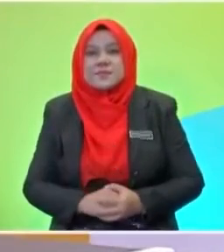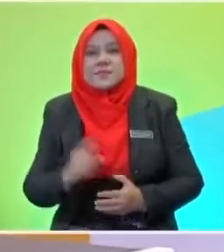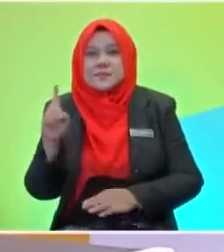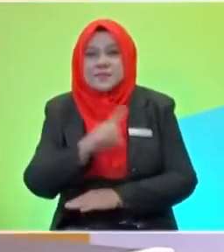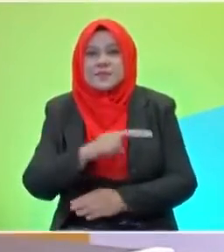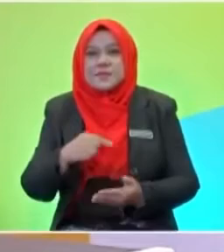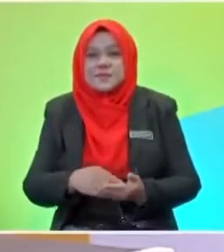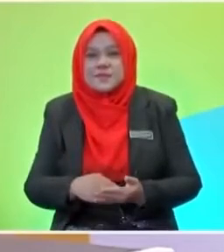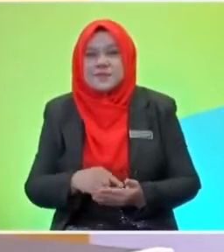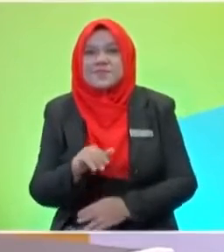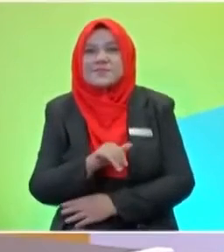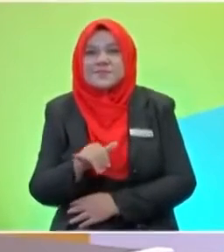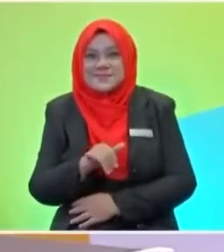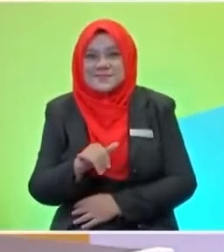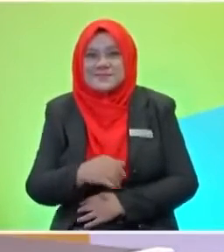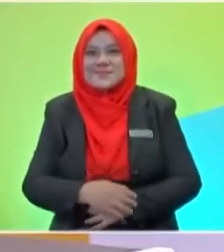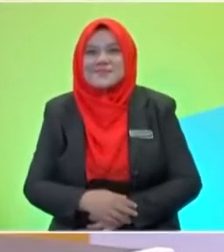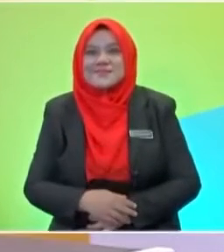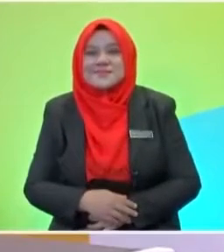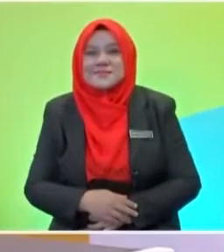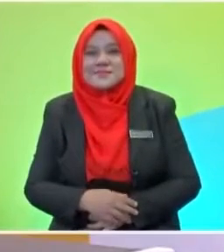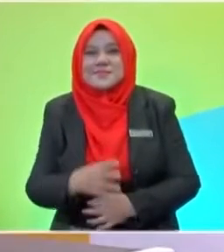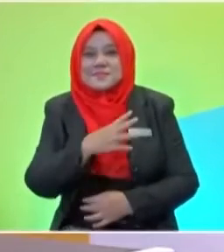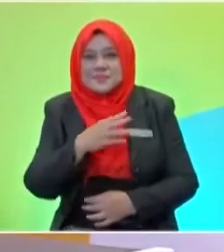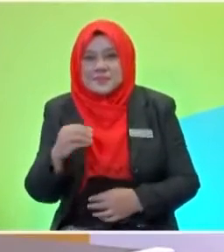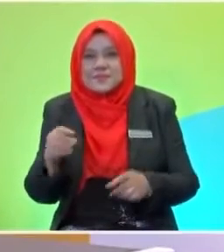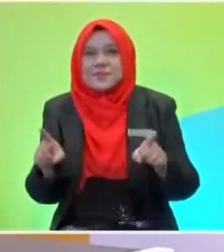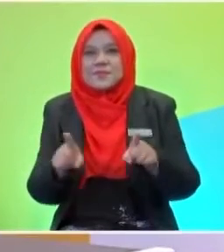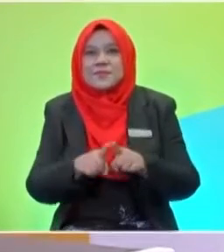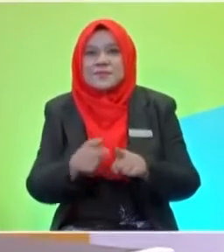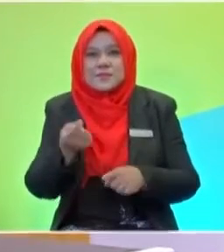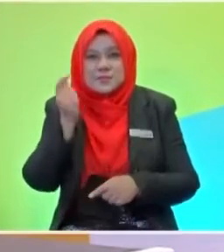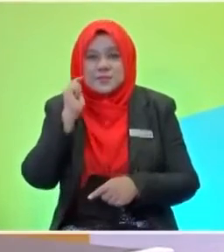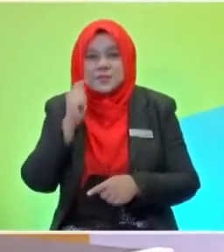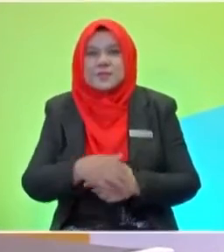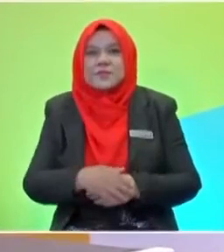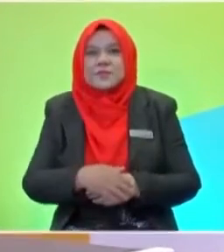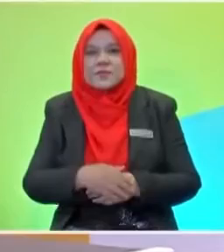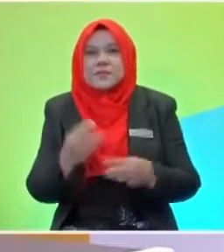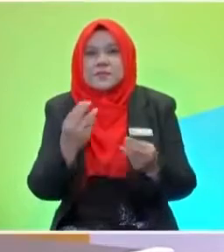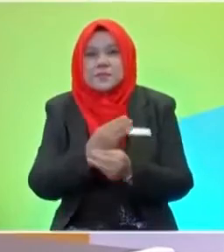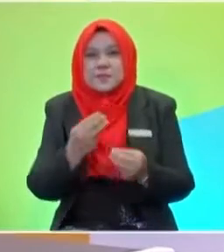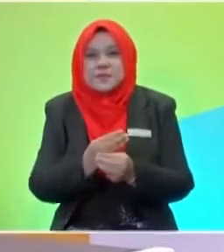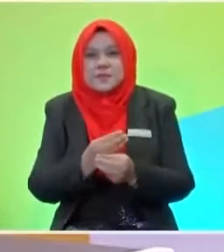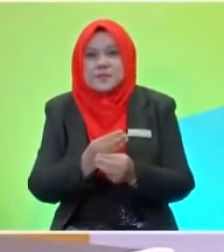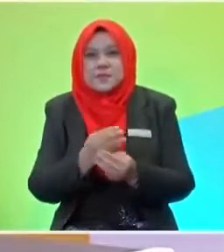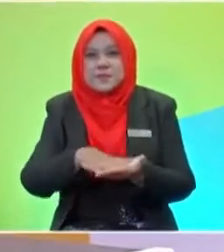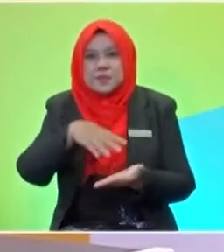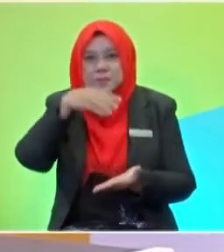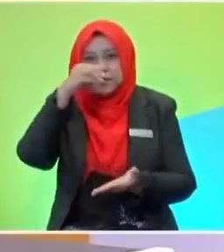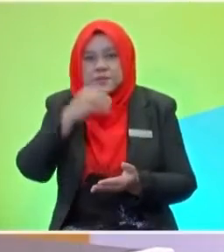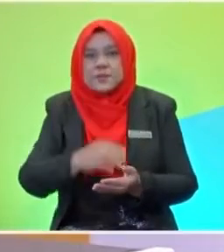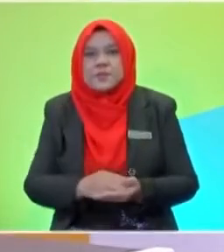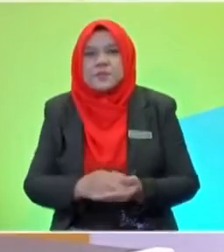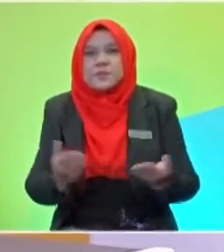today. Thank you very much, teacher Ziana. And of course, like you just saw earlier, for today's mathematics lesson, I'm